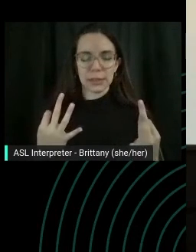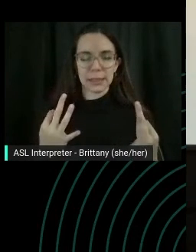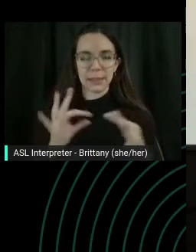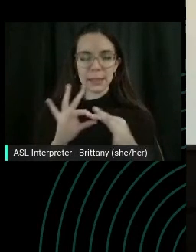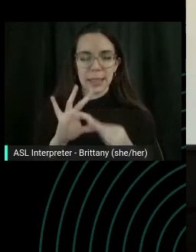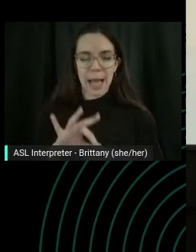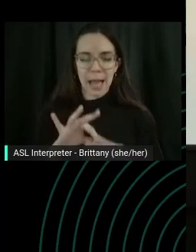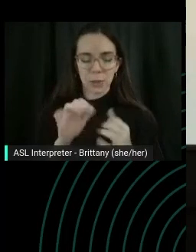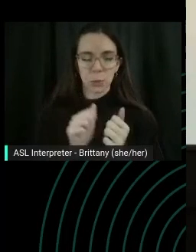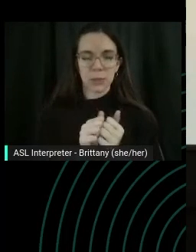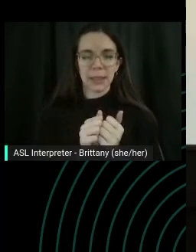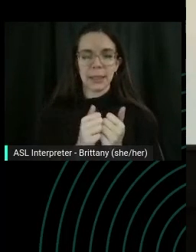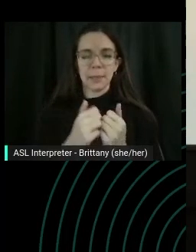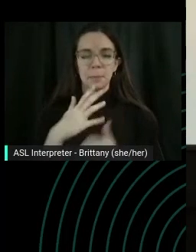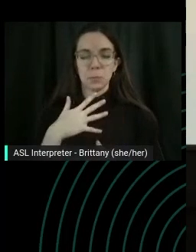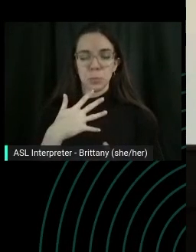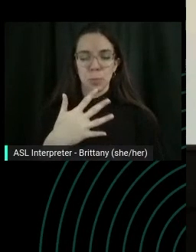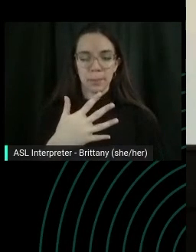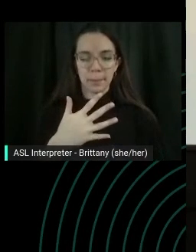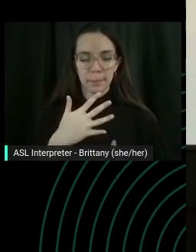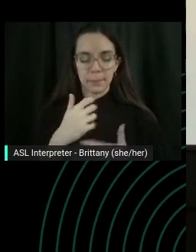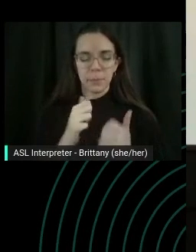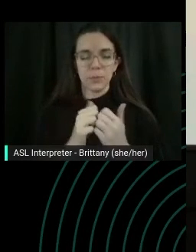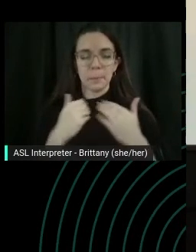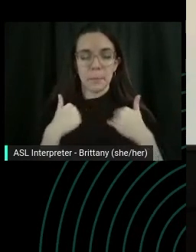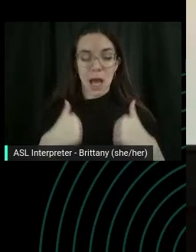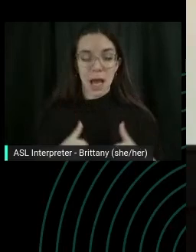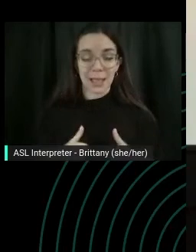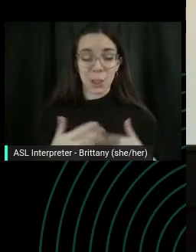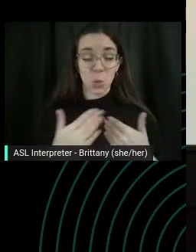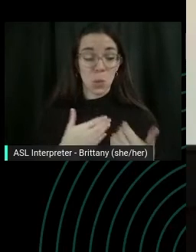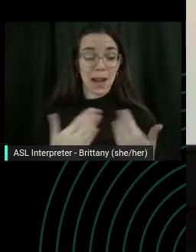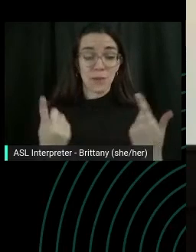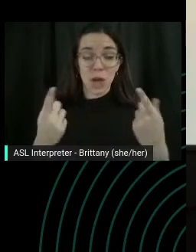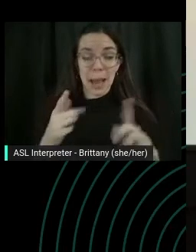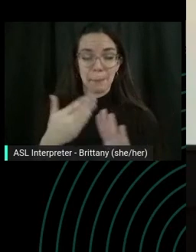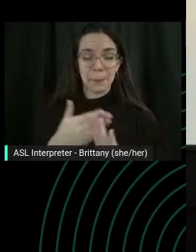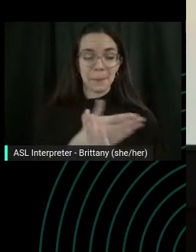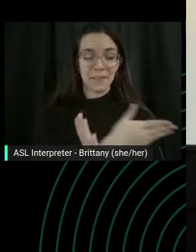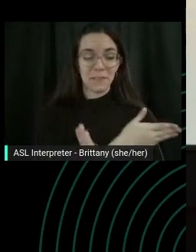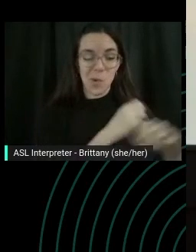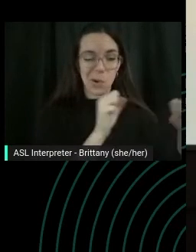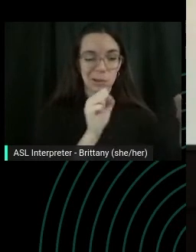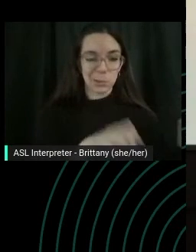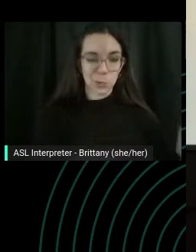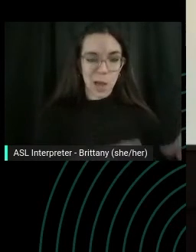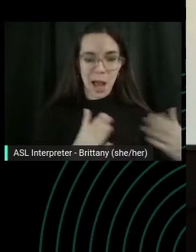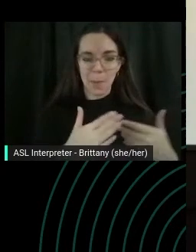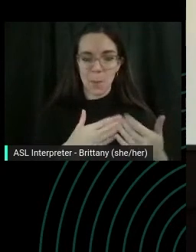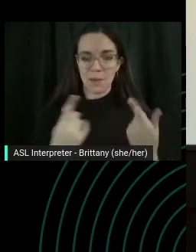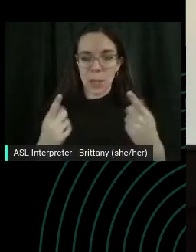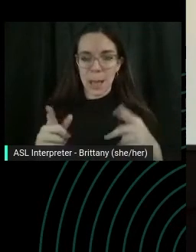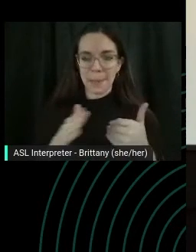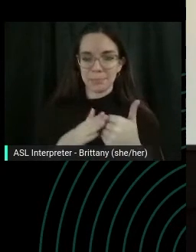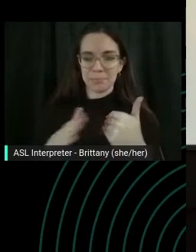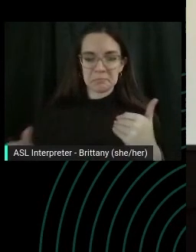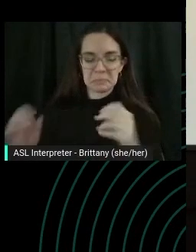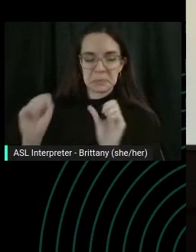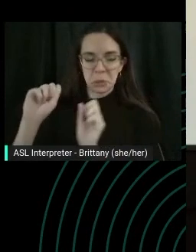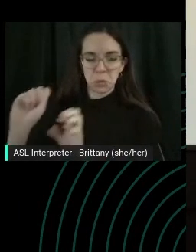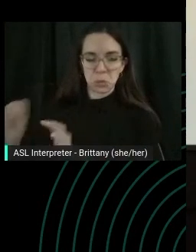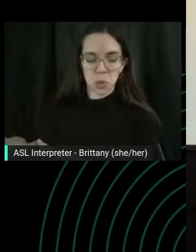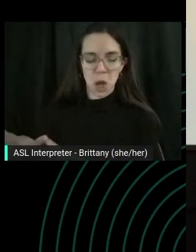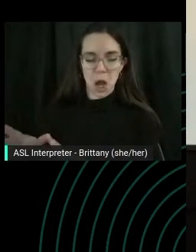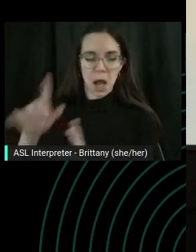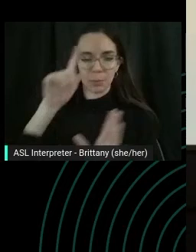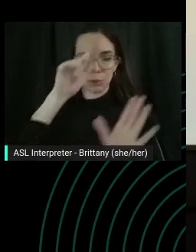mindfully with the breath, just dropping whatever came before this, whatever's coming up after this. Just trying to commit